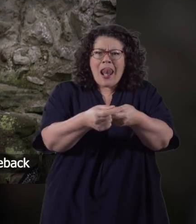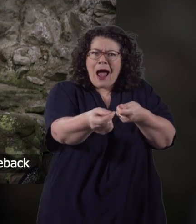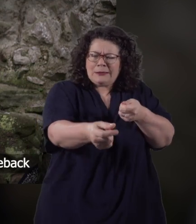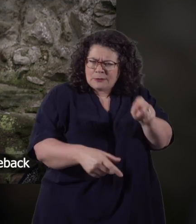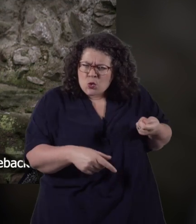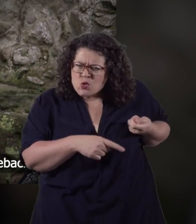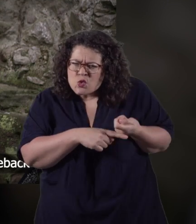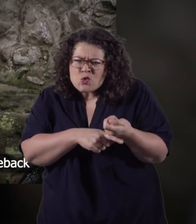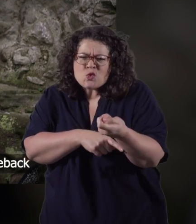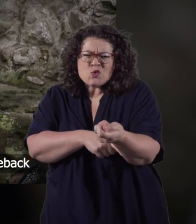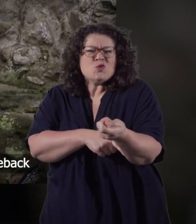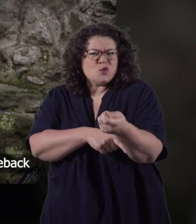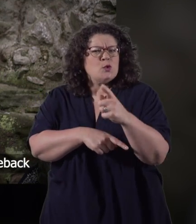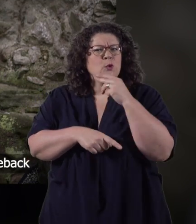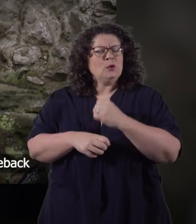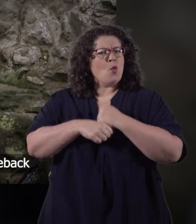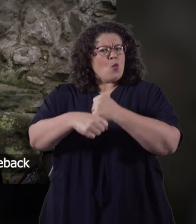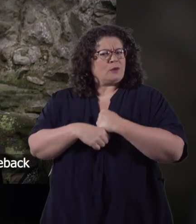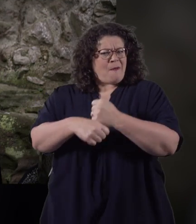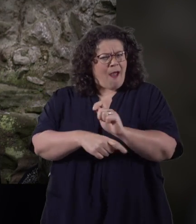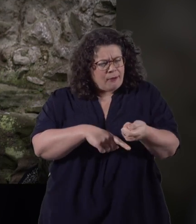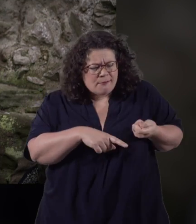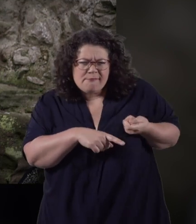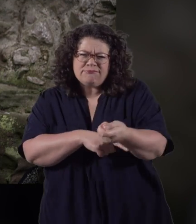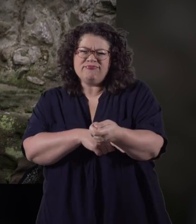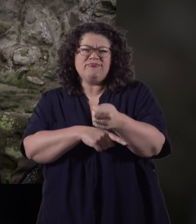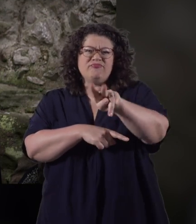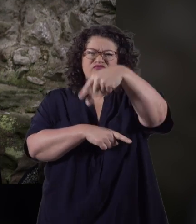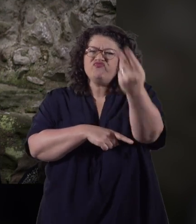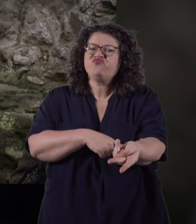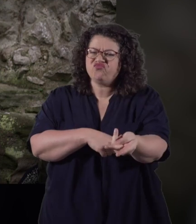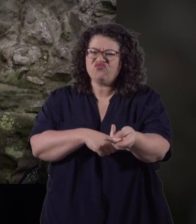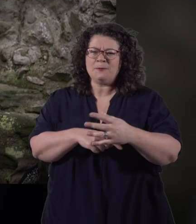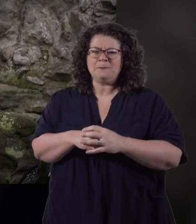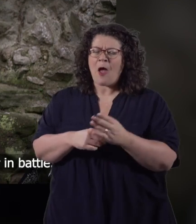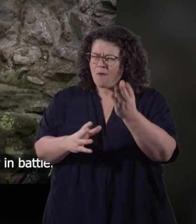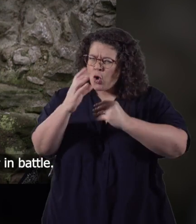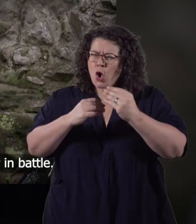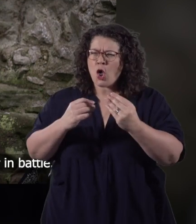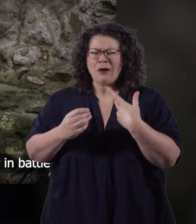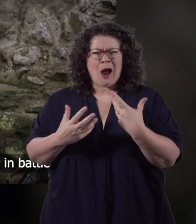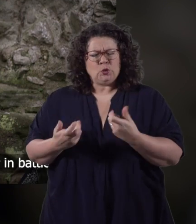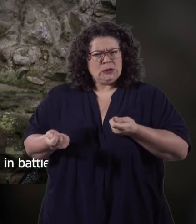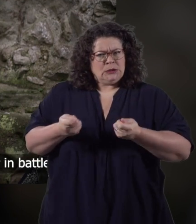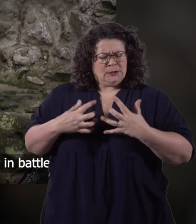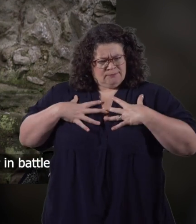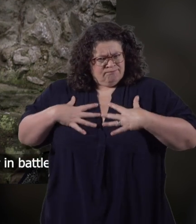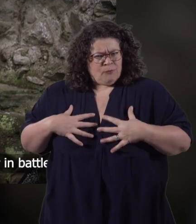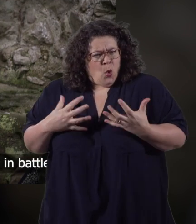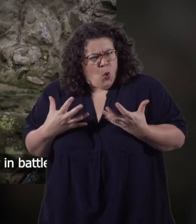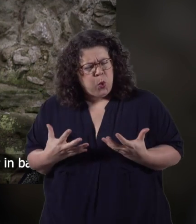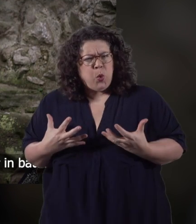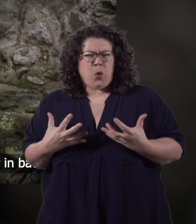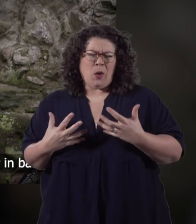my lance, the great spear that is used on horseback to throw your enemy to the ground. And I learned how to bear the weight and the heat